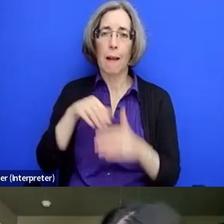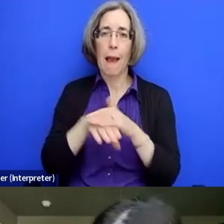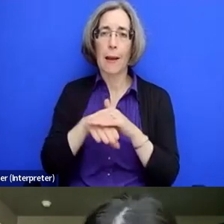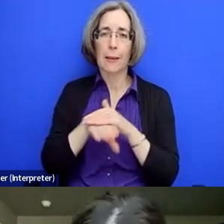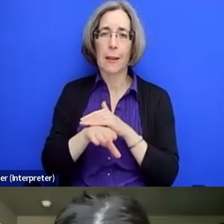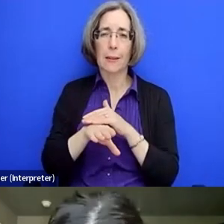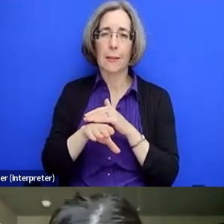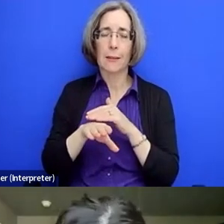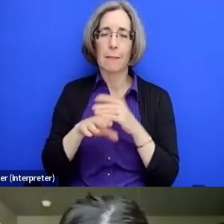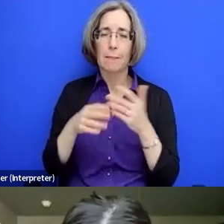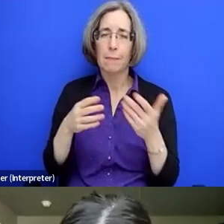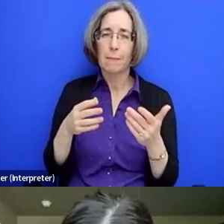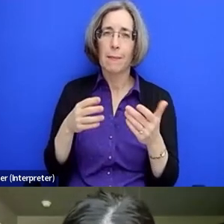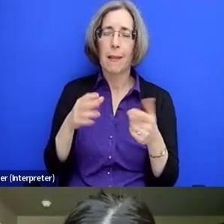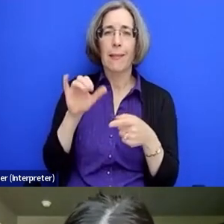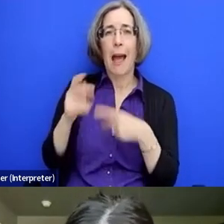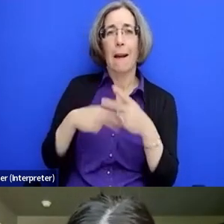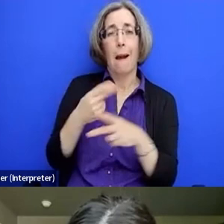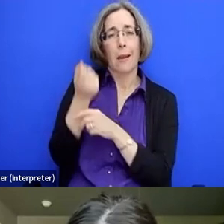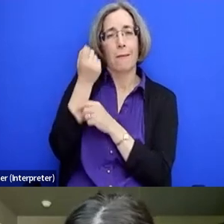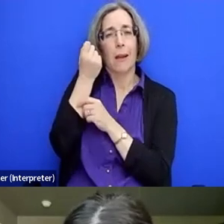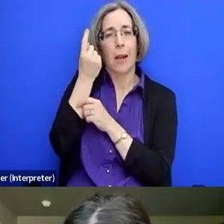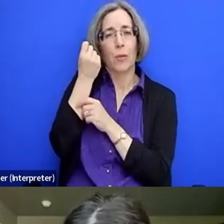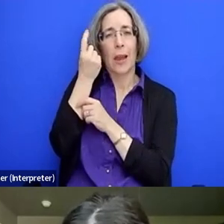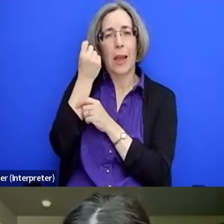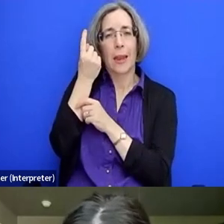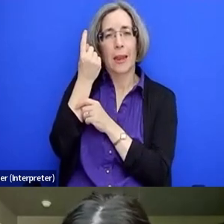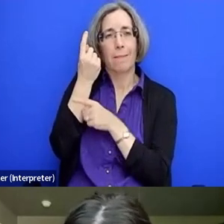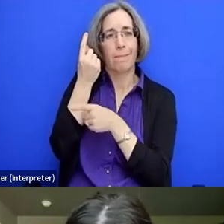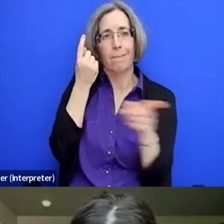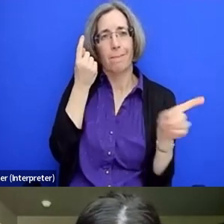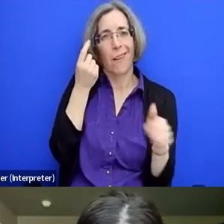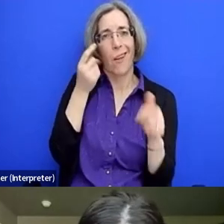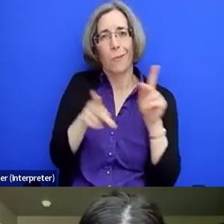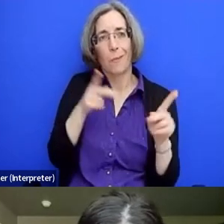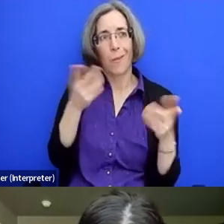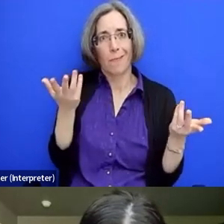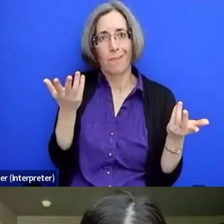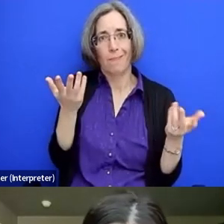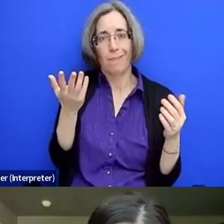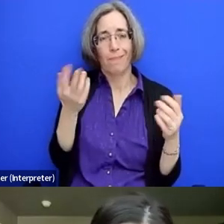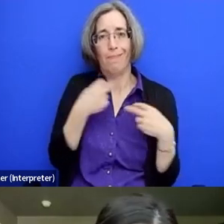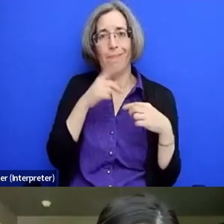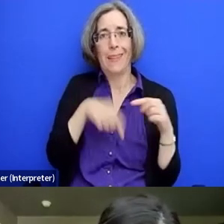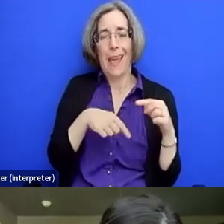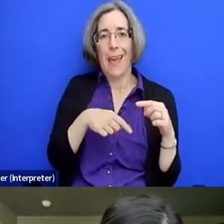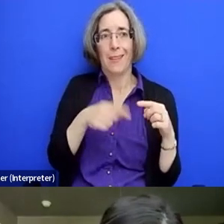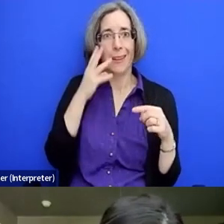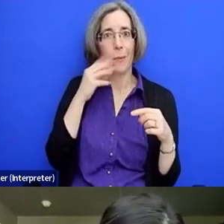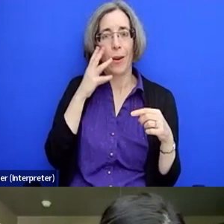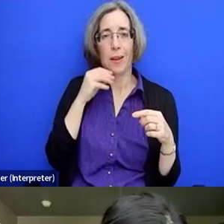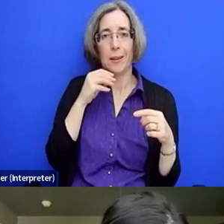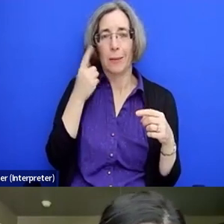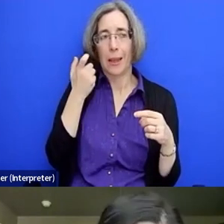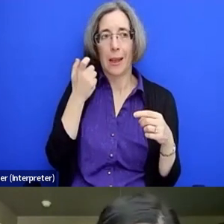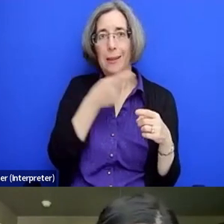that others cannot have when they haven't experienced it